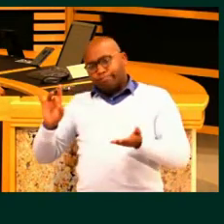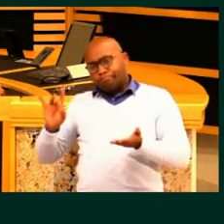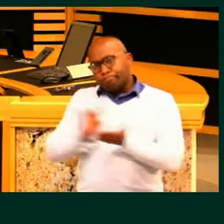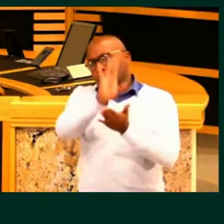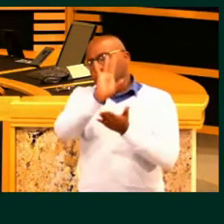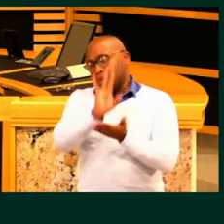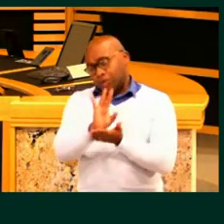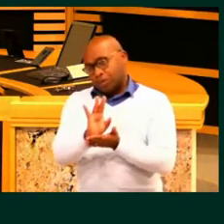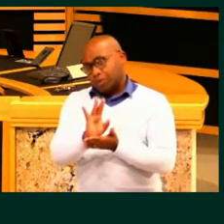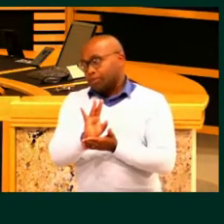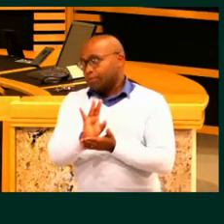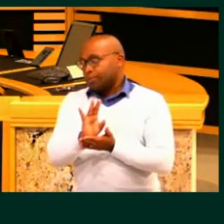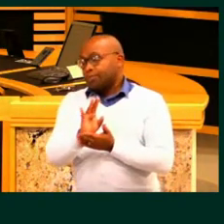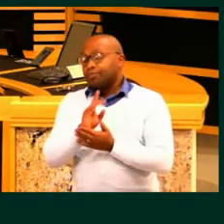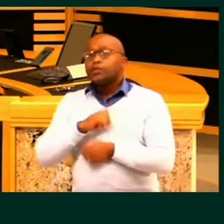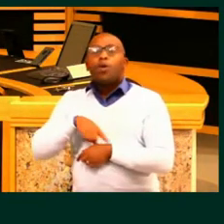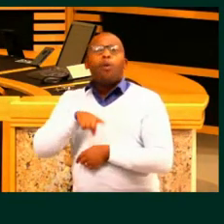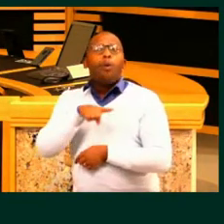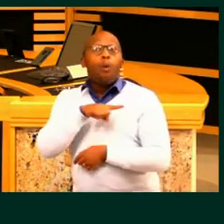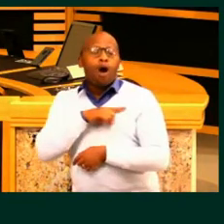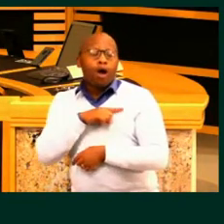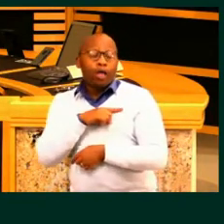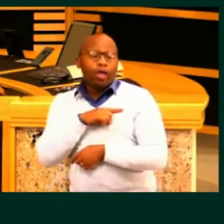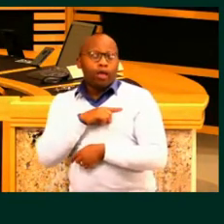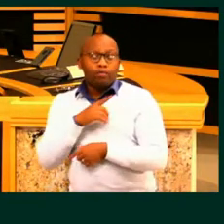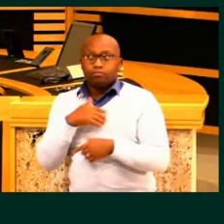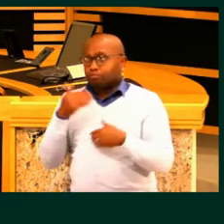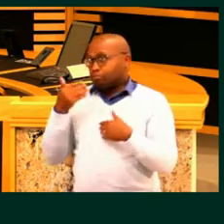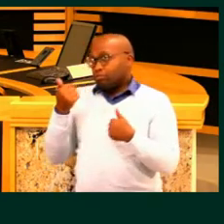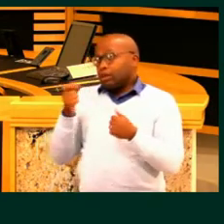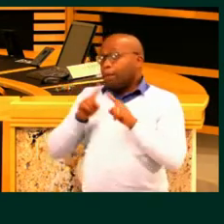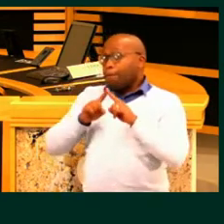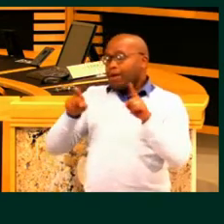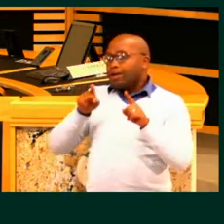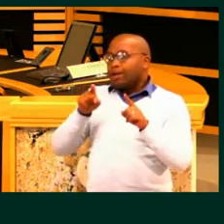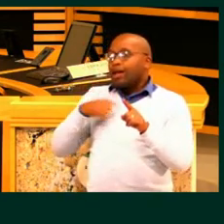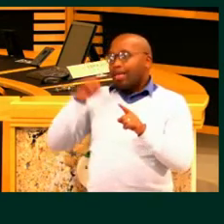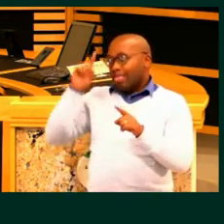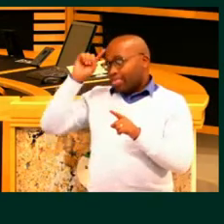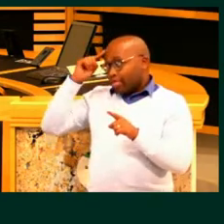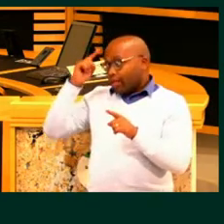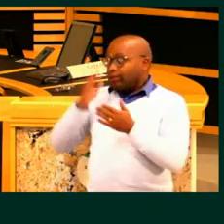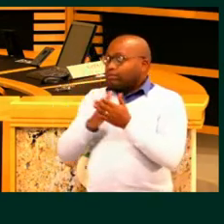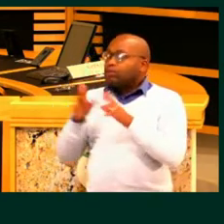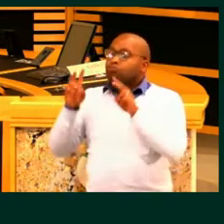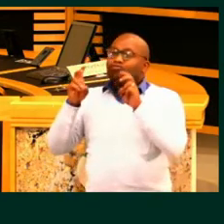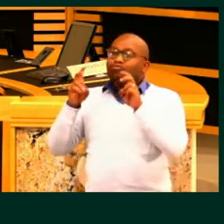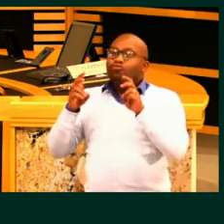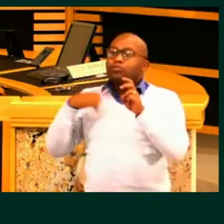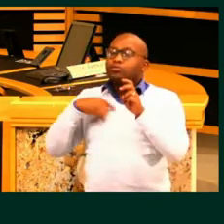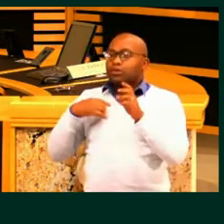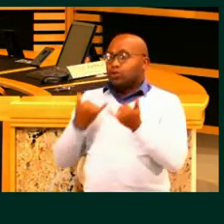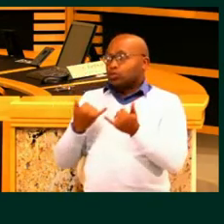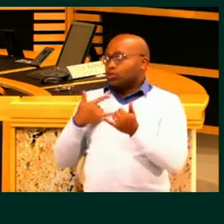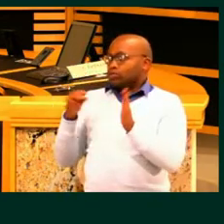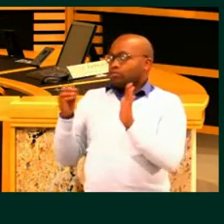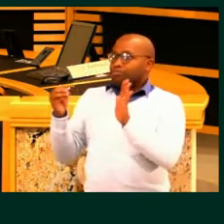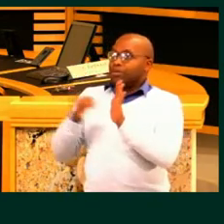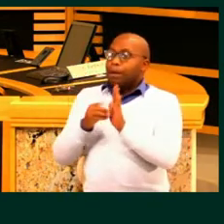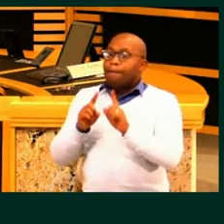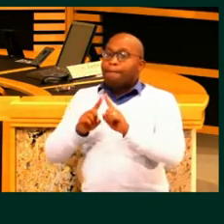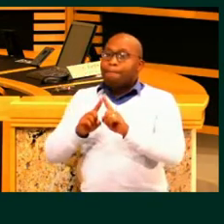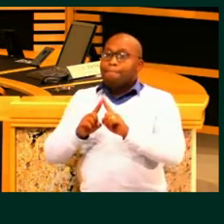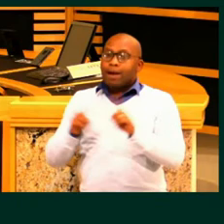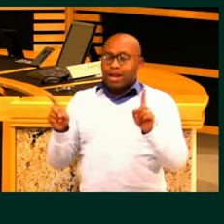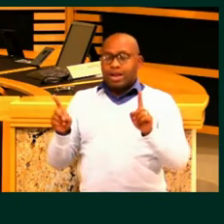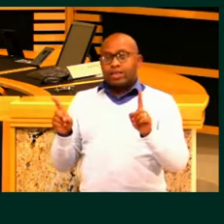principal for one reason or another amongst these issues that I'm lifting here but they are not prepared